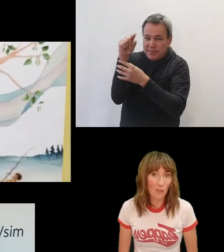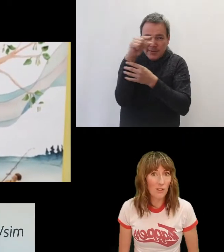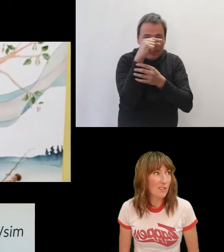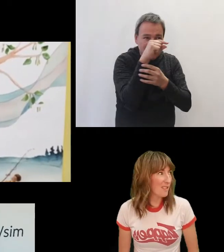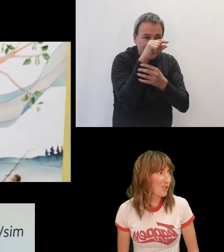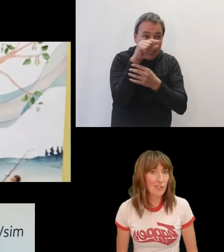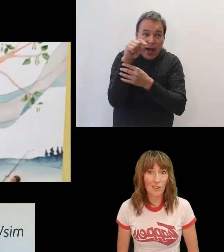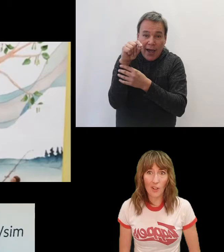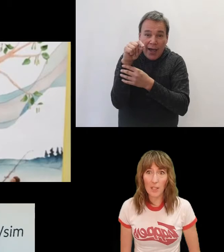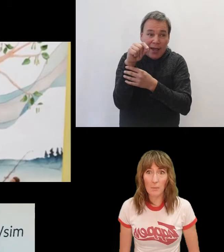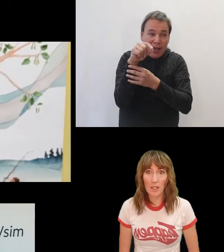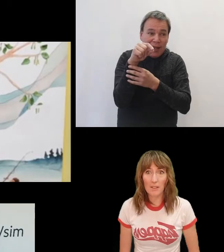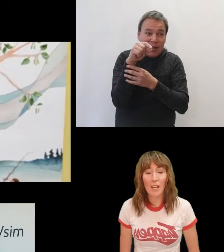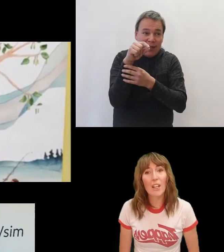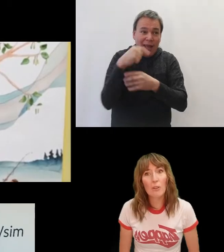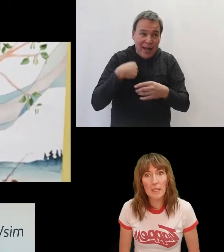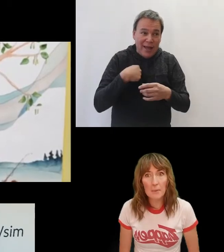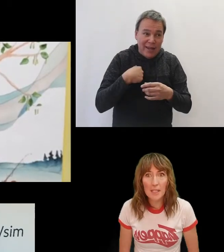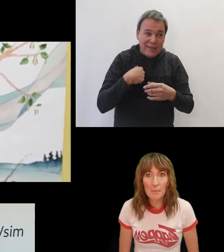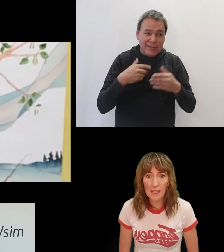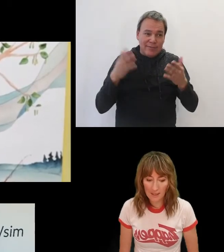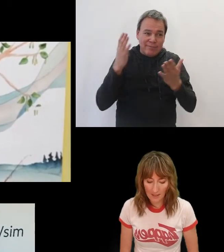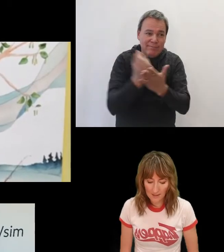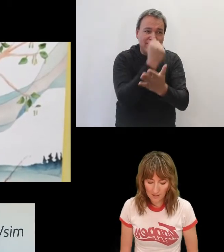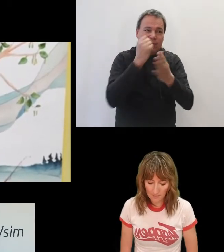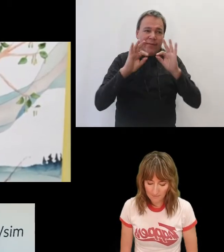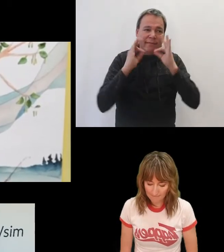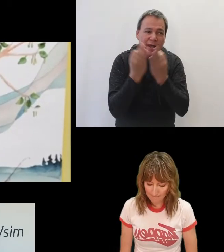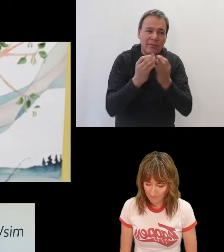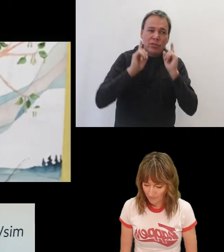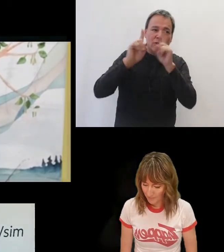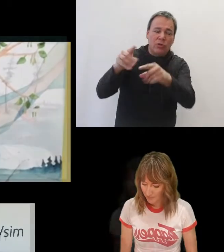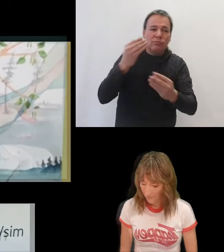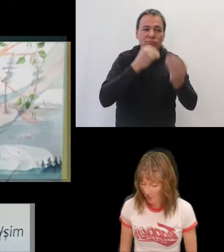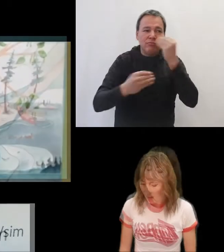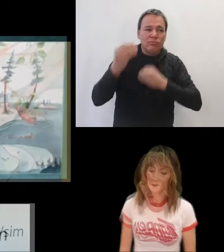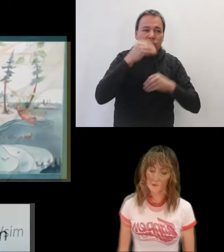You know, winter's still just starting, but I already miss picnics.